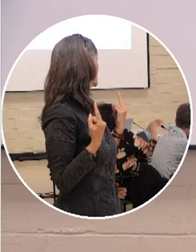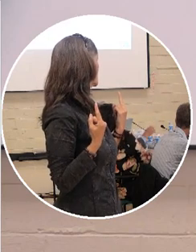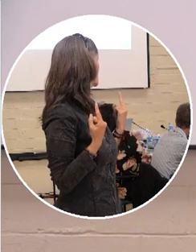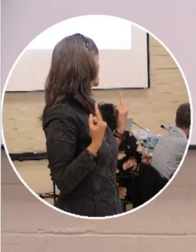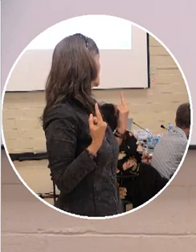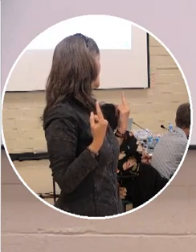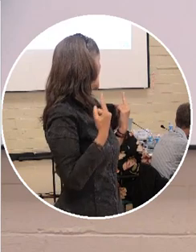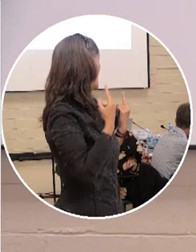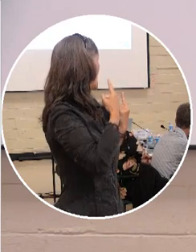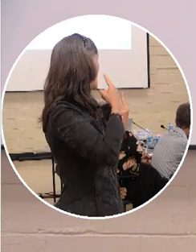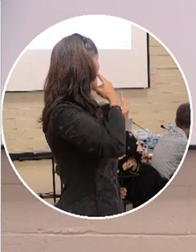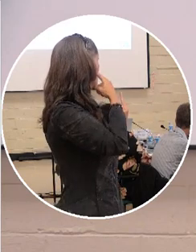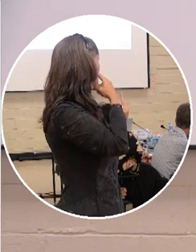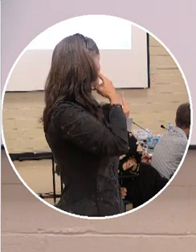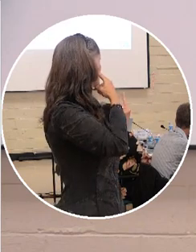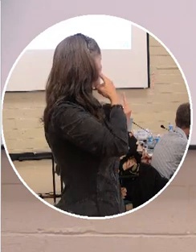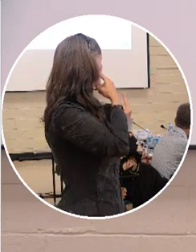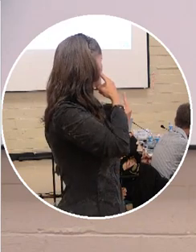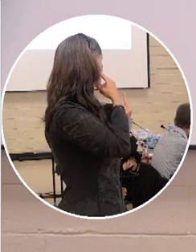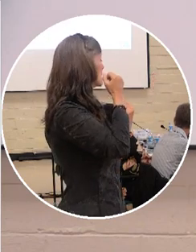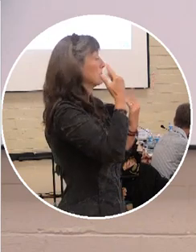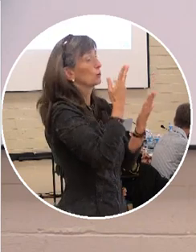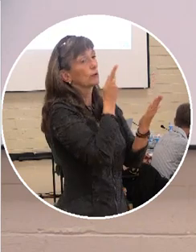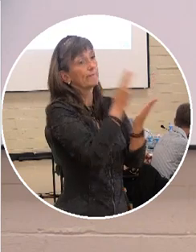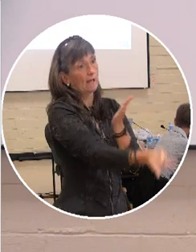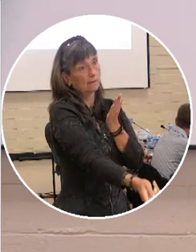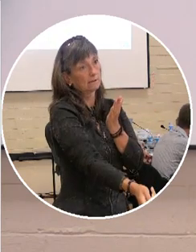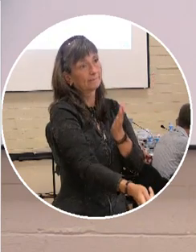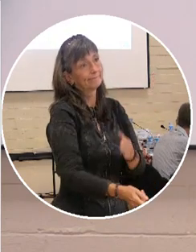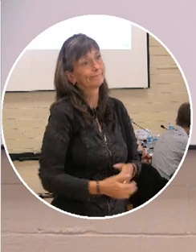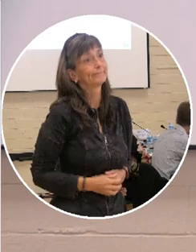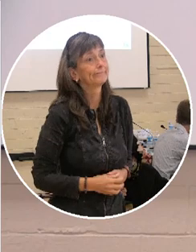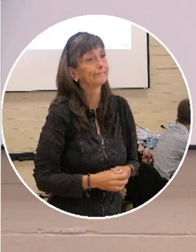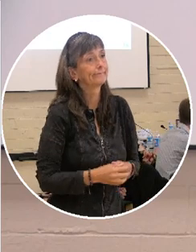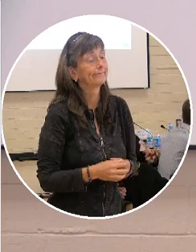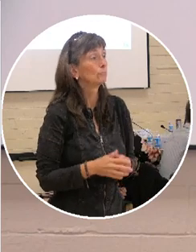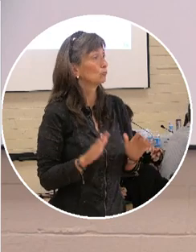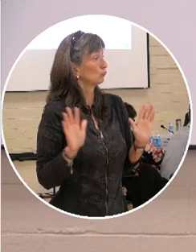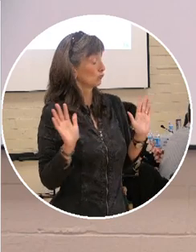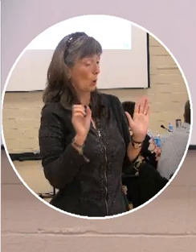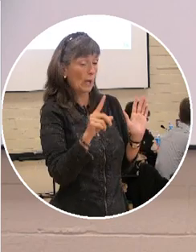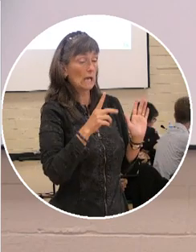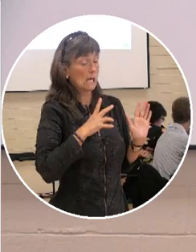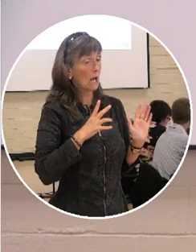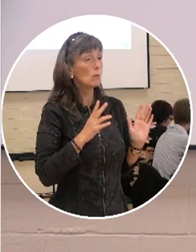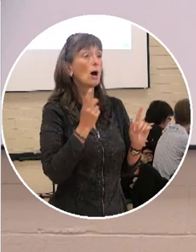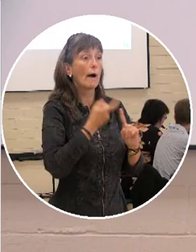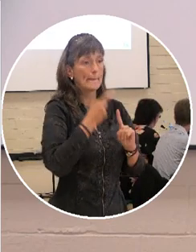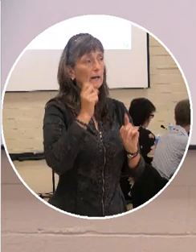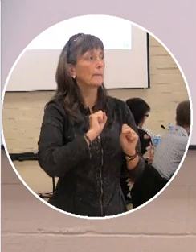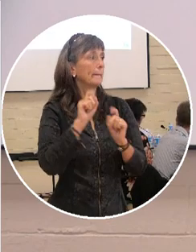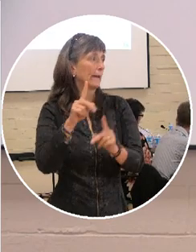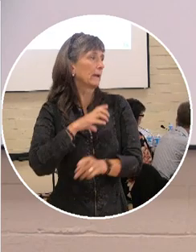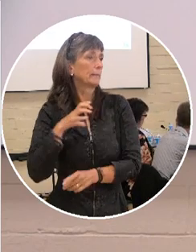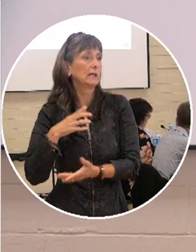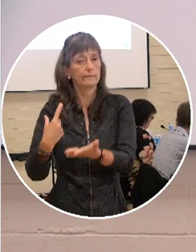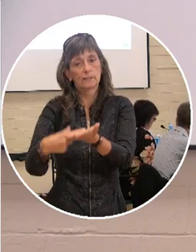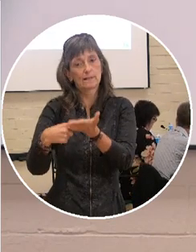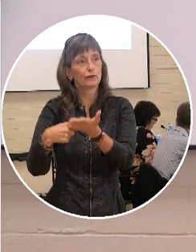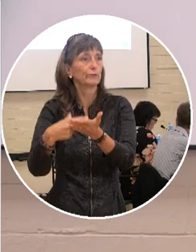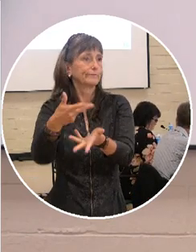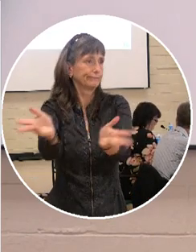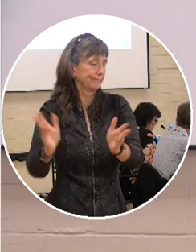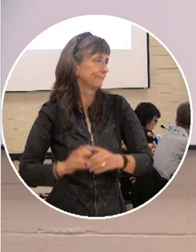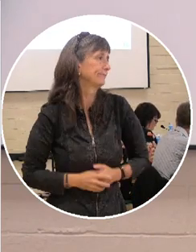1, 2, 3, 4, 5, 6, 7. I think... it's in the negative. It's defeated. So that's straightforward. Now it goes back to committee for reevaluation